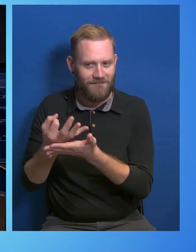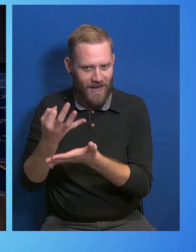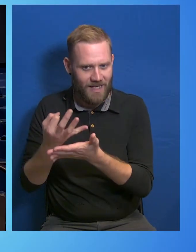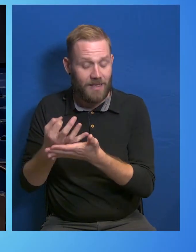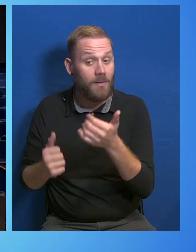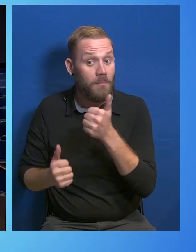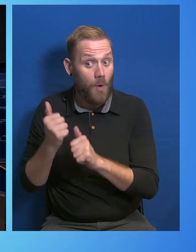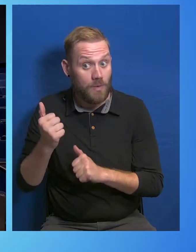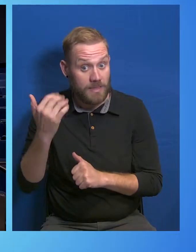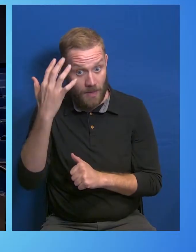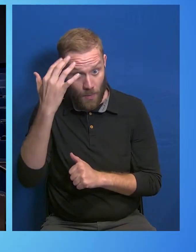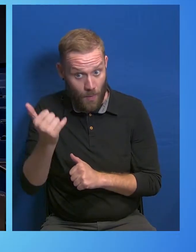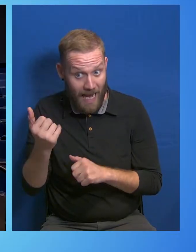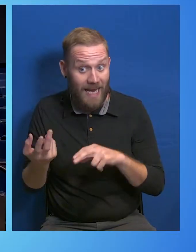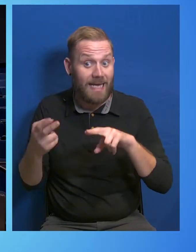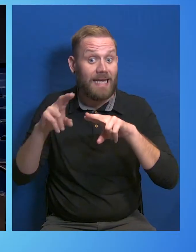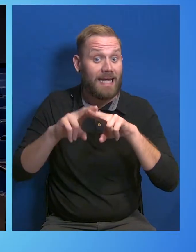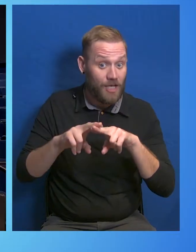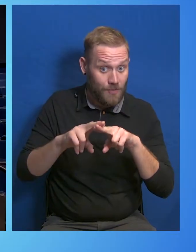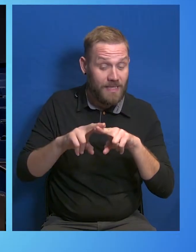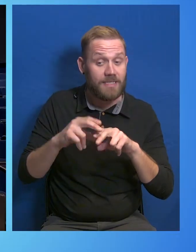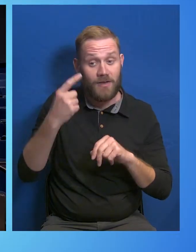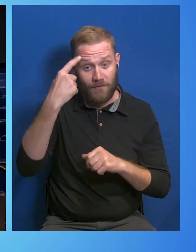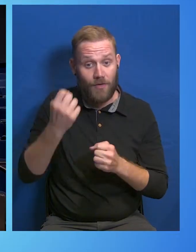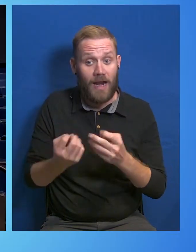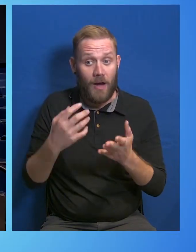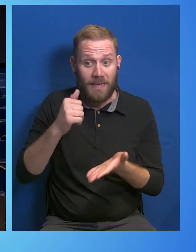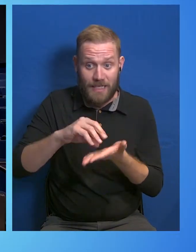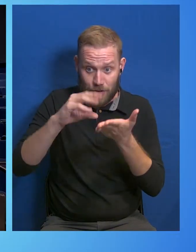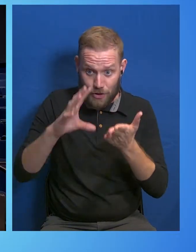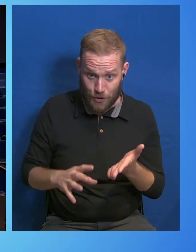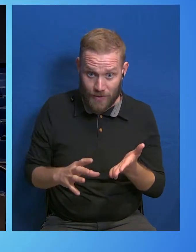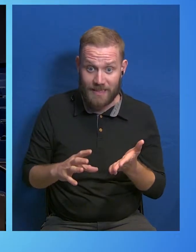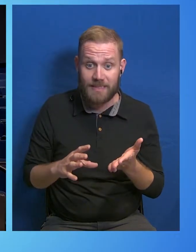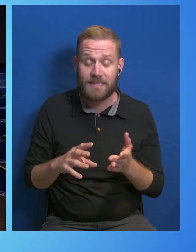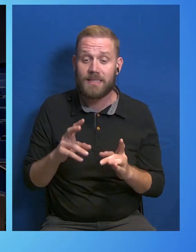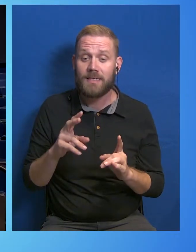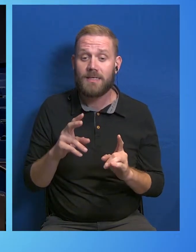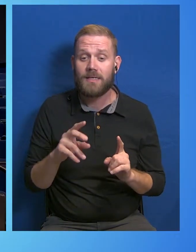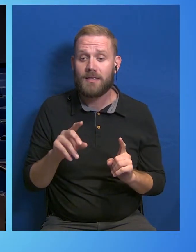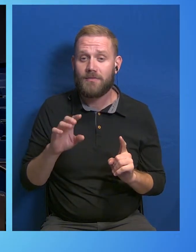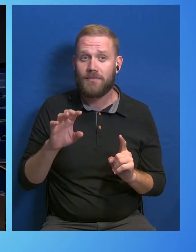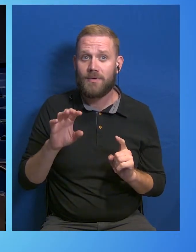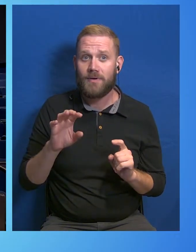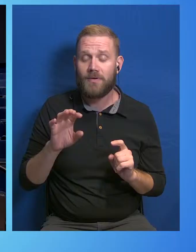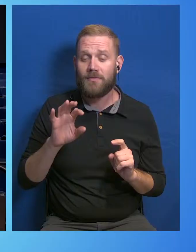mostly due to the increase in the per pupil allocation from $792